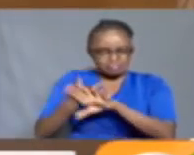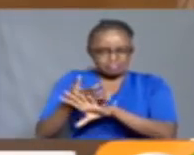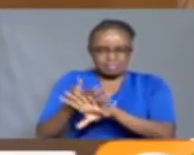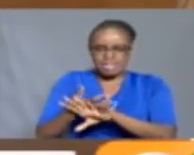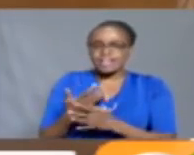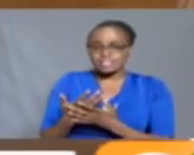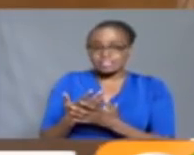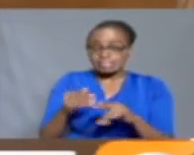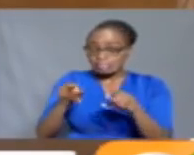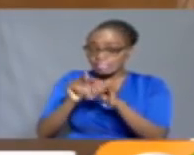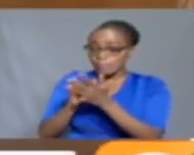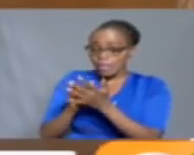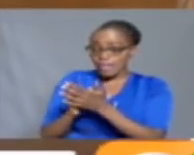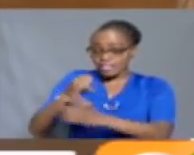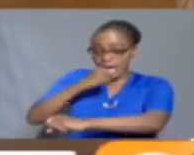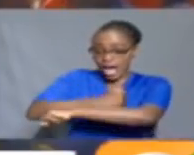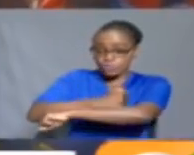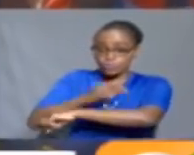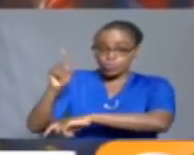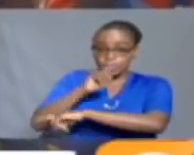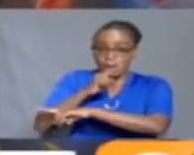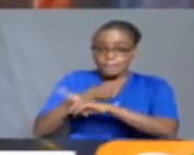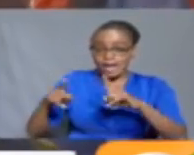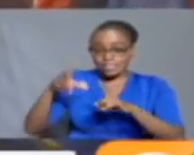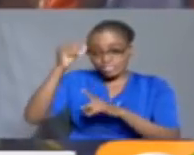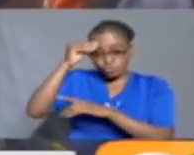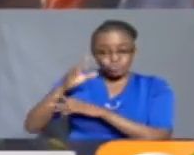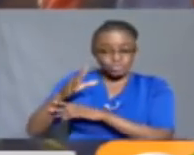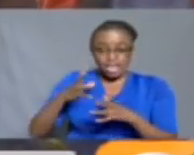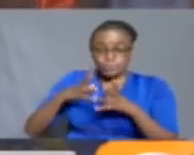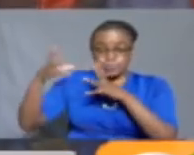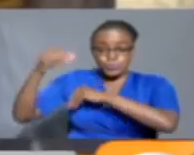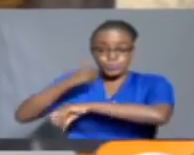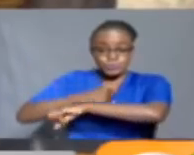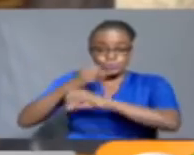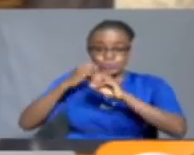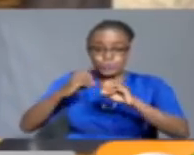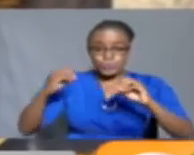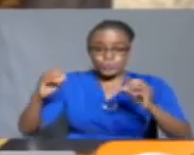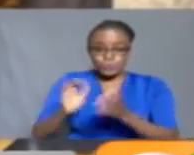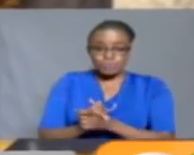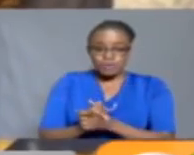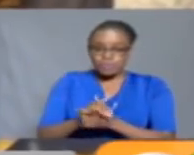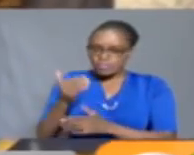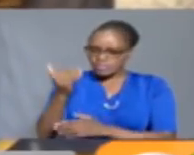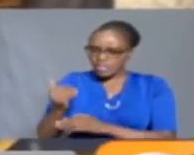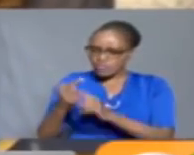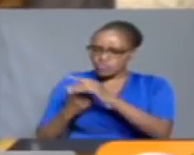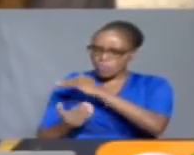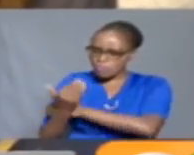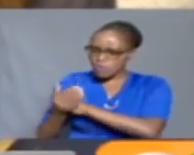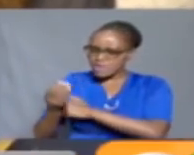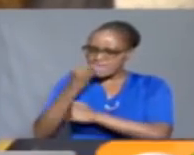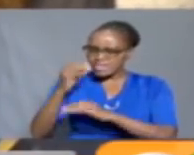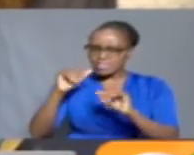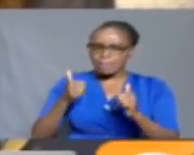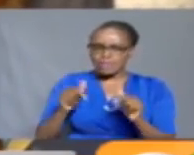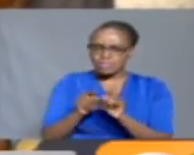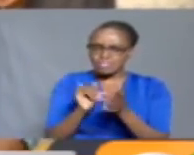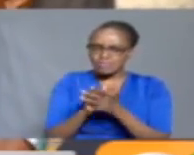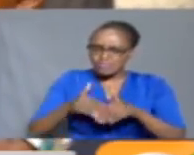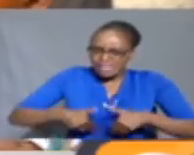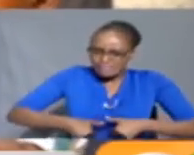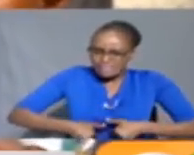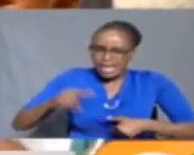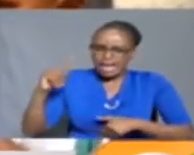hard. It is a school day, but no pupil has gone to school. Huyu mtoto kuanzia asubuhi hajala kitu na anapigwa na njaa